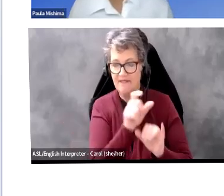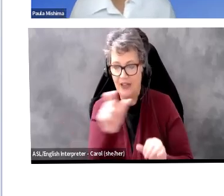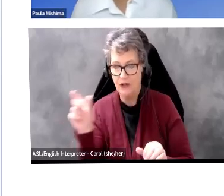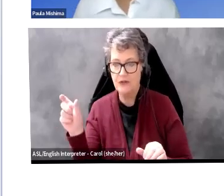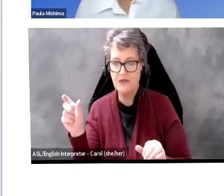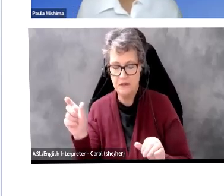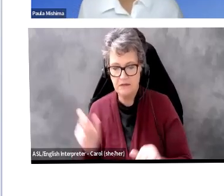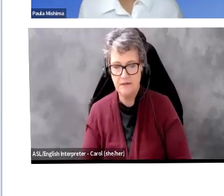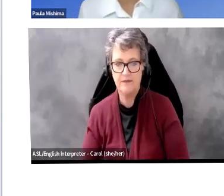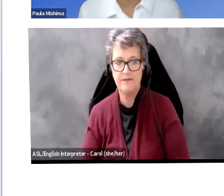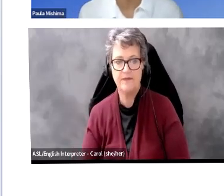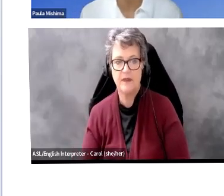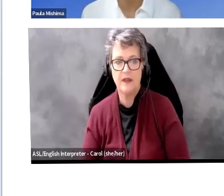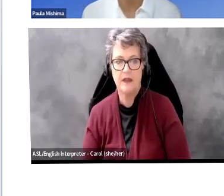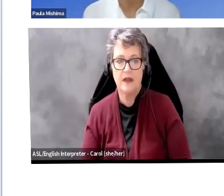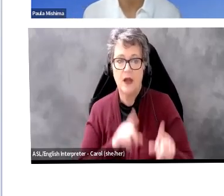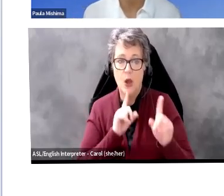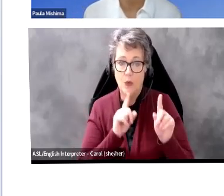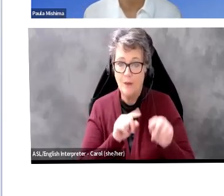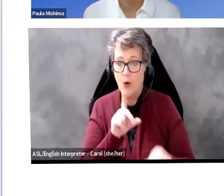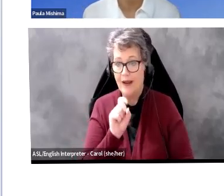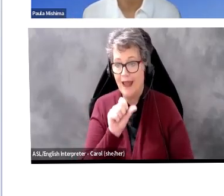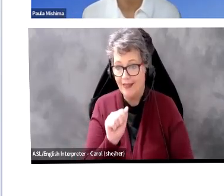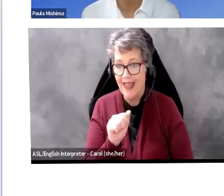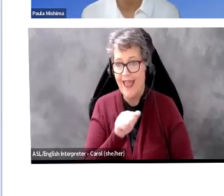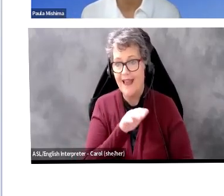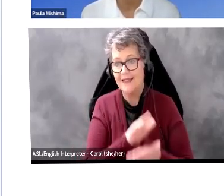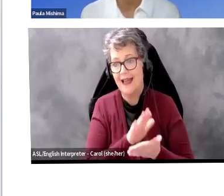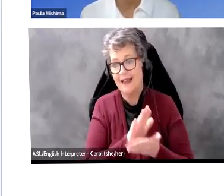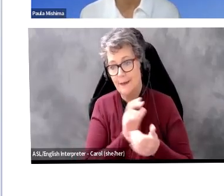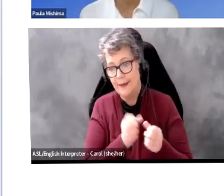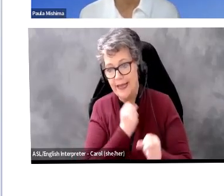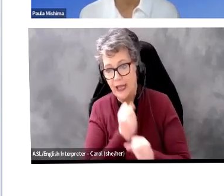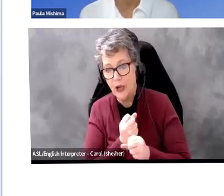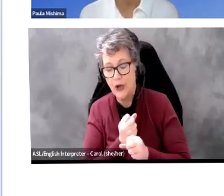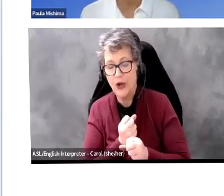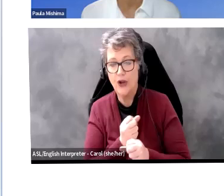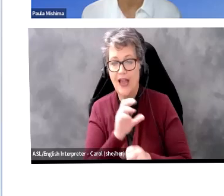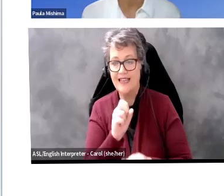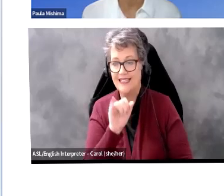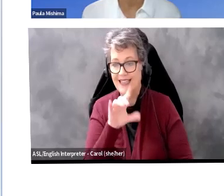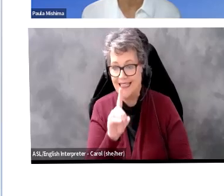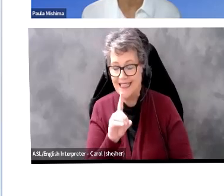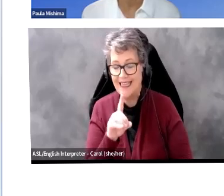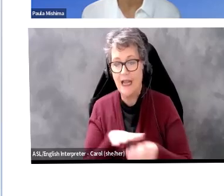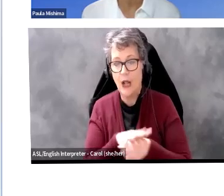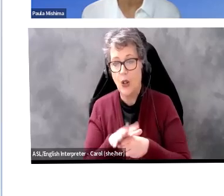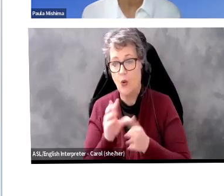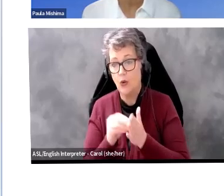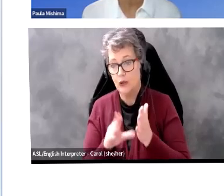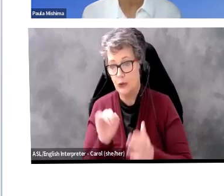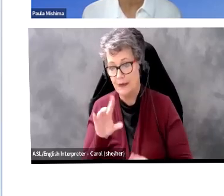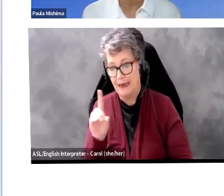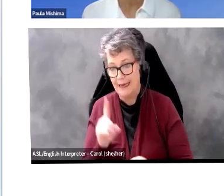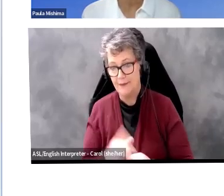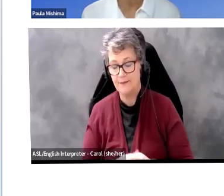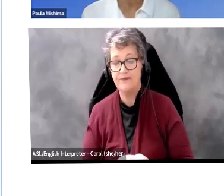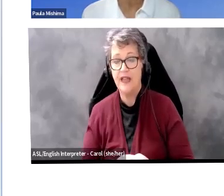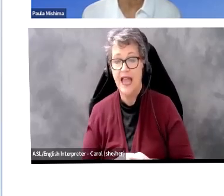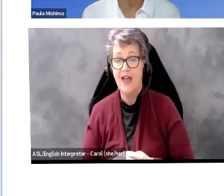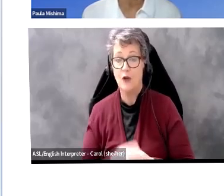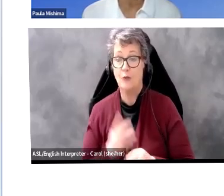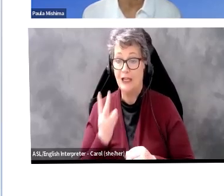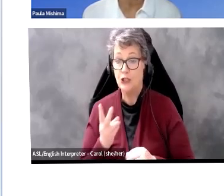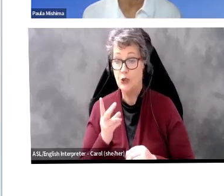all our files have, which are the reporting LEA, the academic year, the SSID, and the local student ID. And then there will be